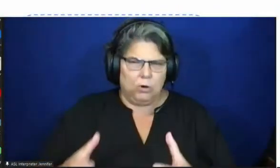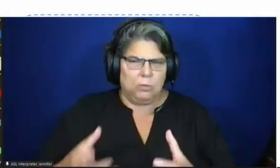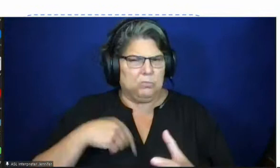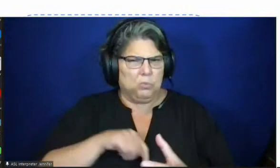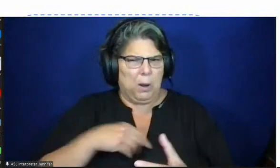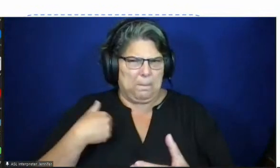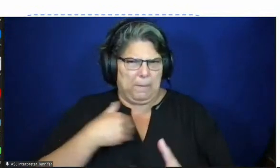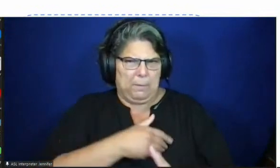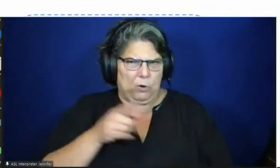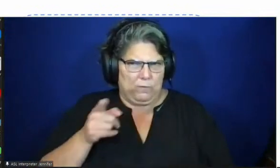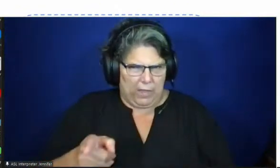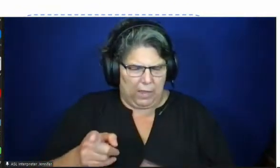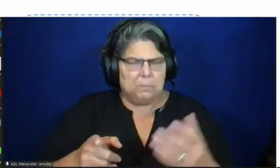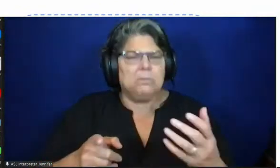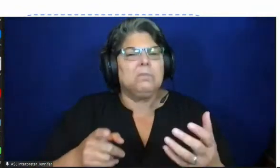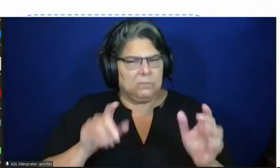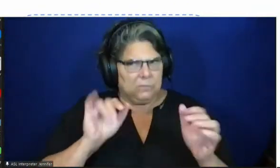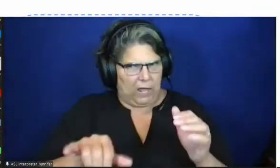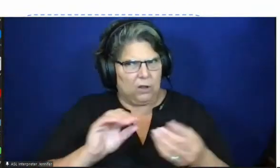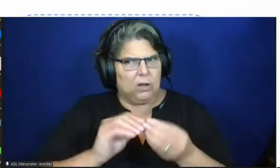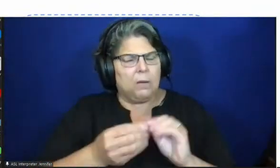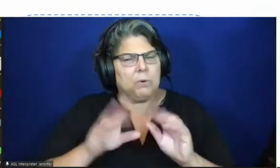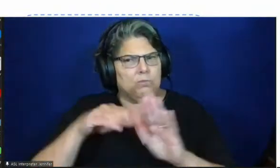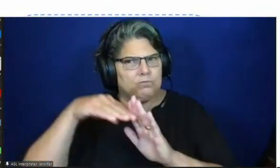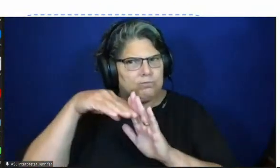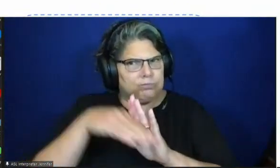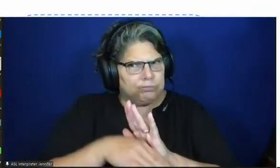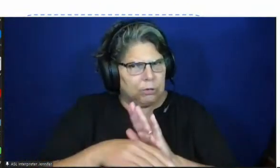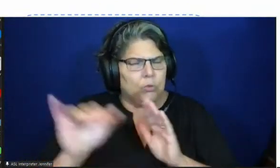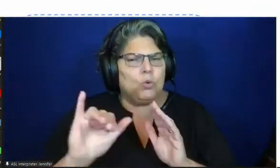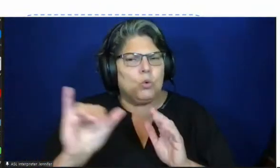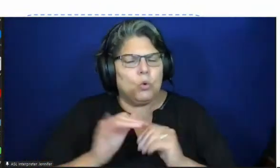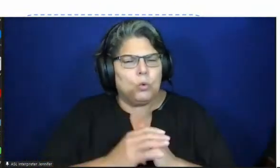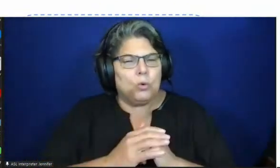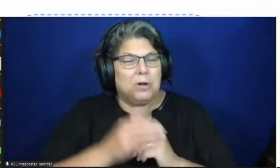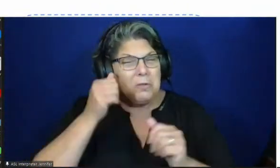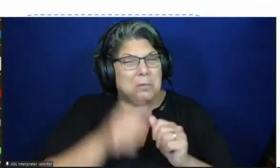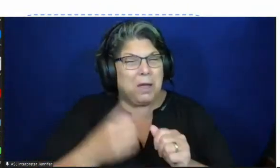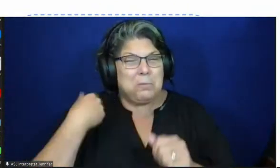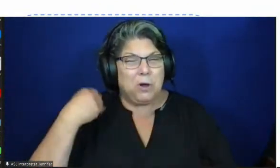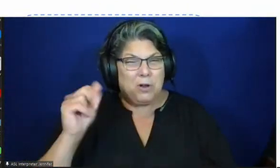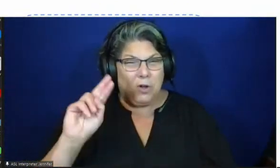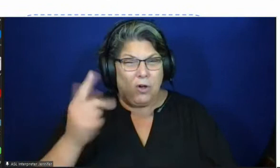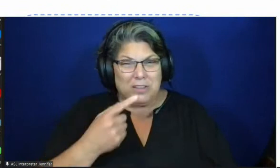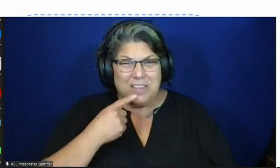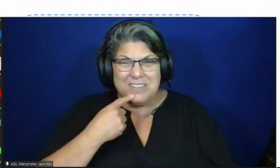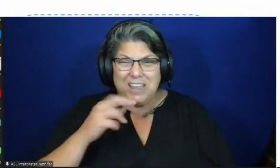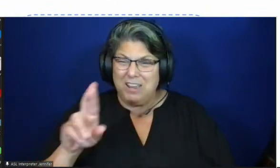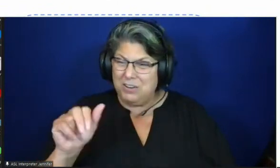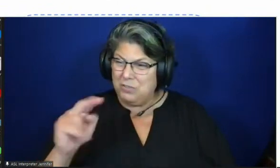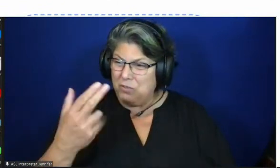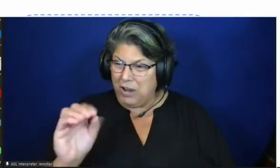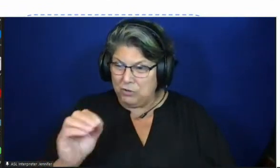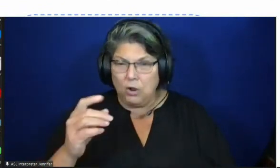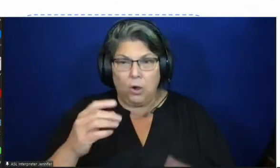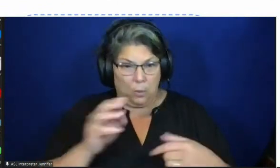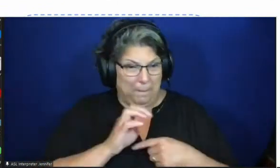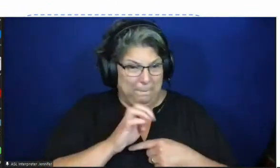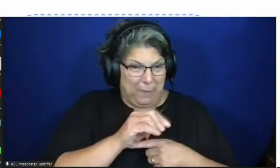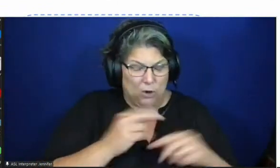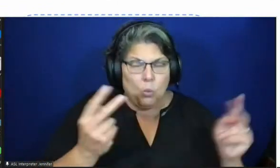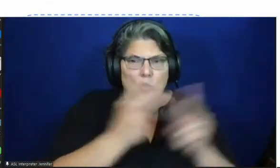that is also coming down. You may remember back in August, I said we were the worst in Rancho. Well, now we're not.